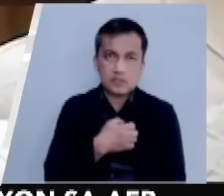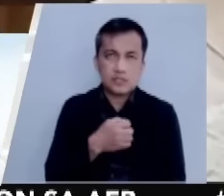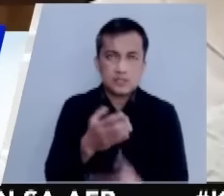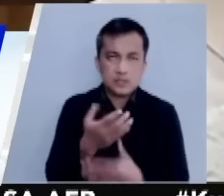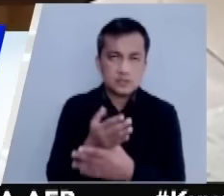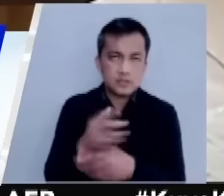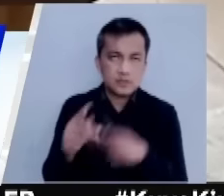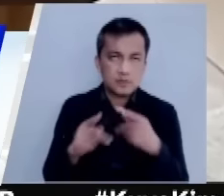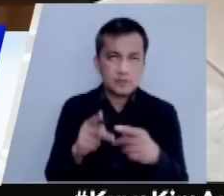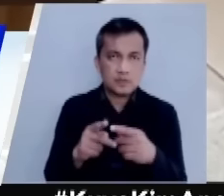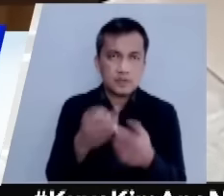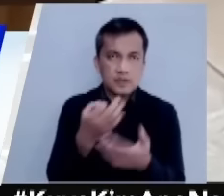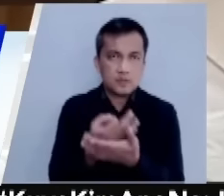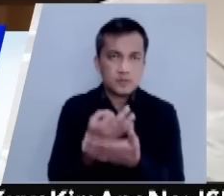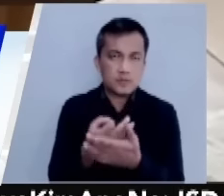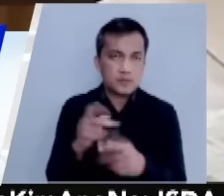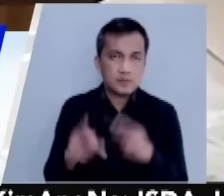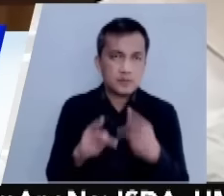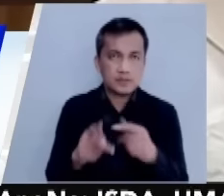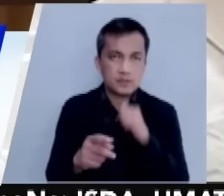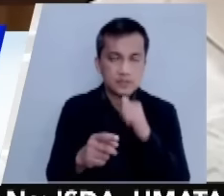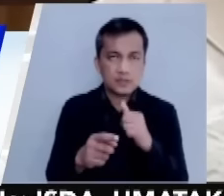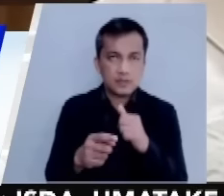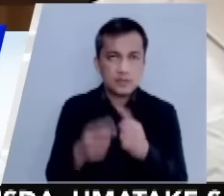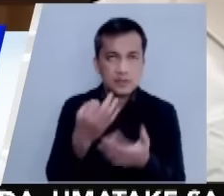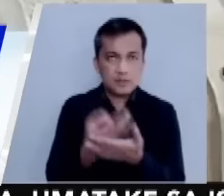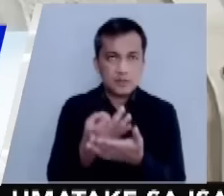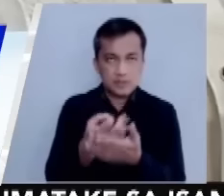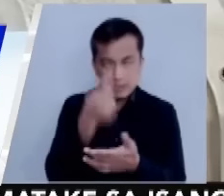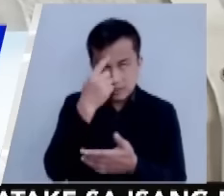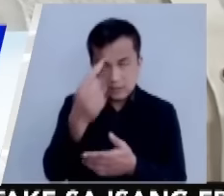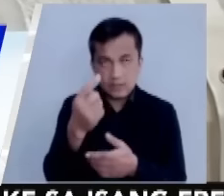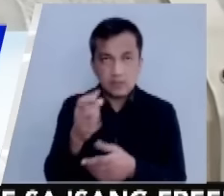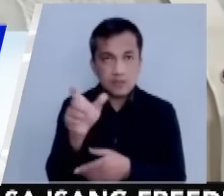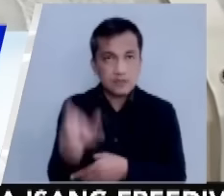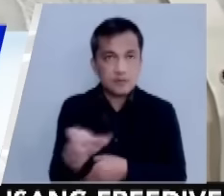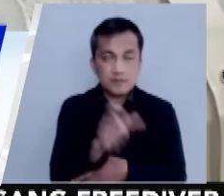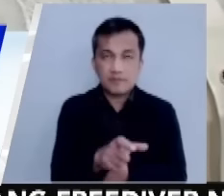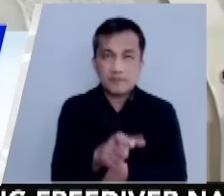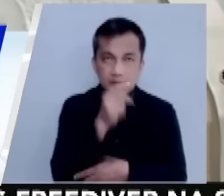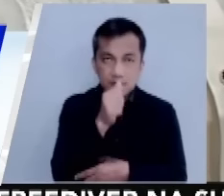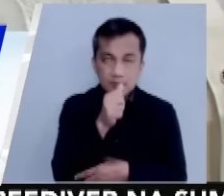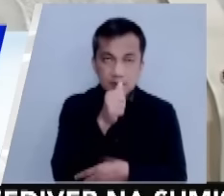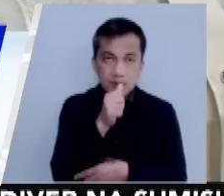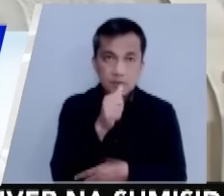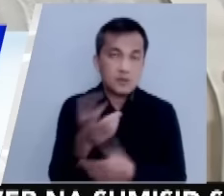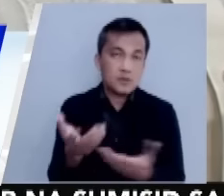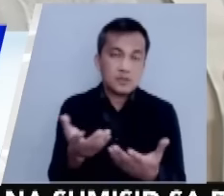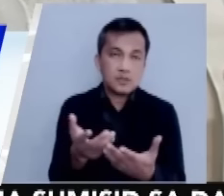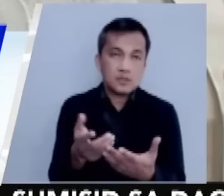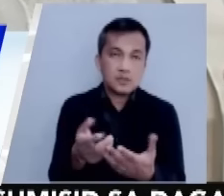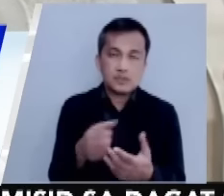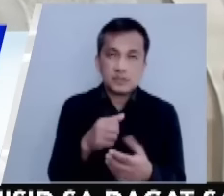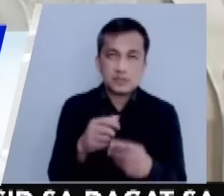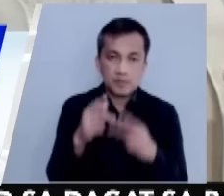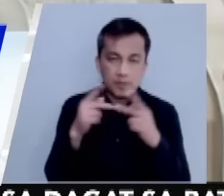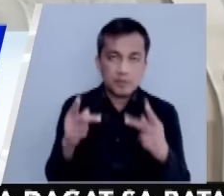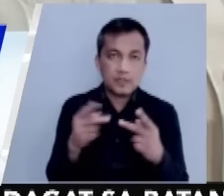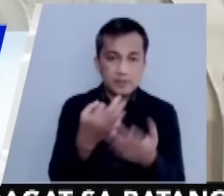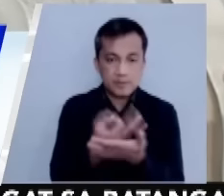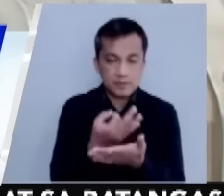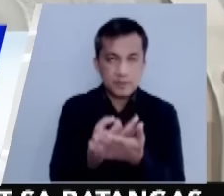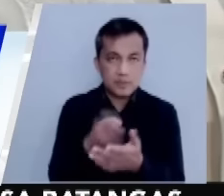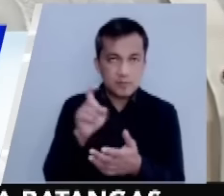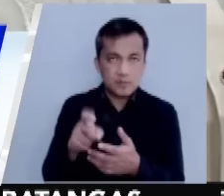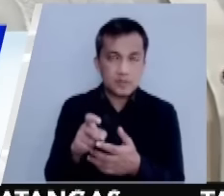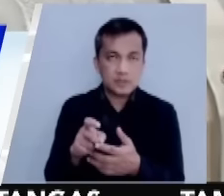to, hindi to pera ng iisang tao, ng isang pribadong individual. These are funds, these are public funds that have to be properly